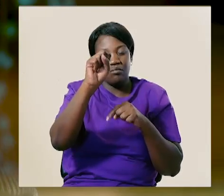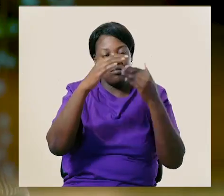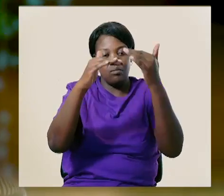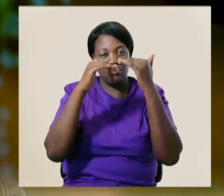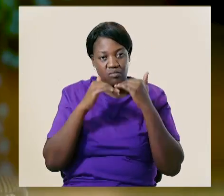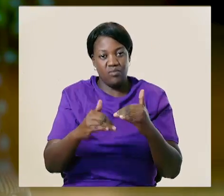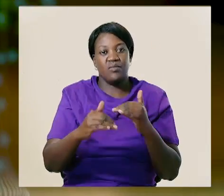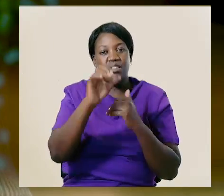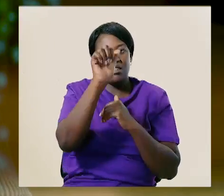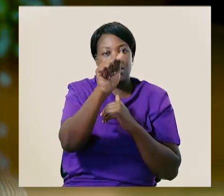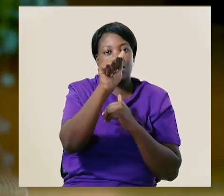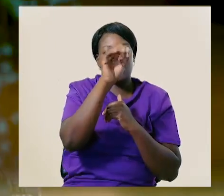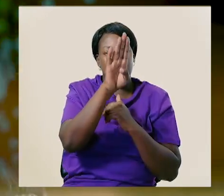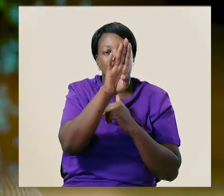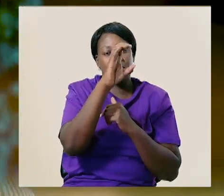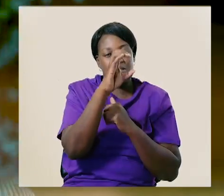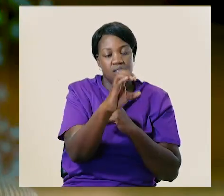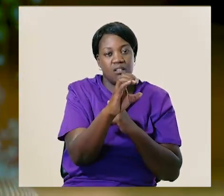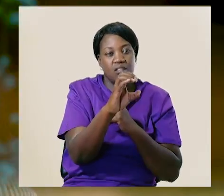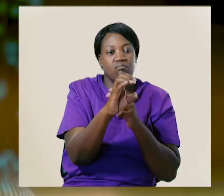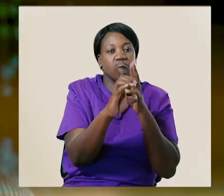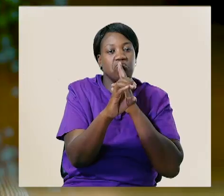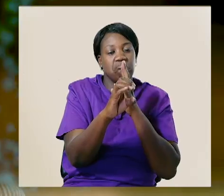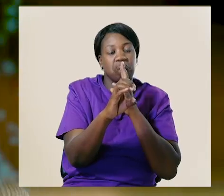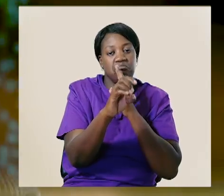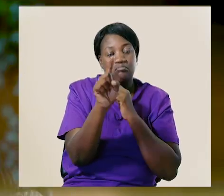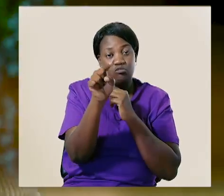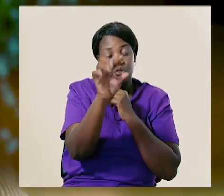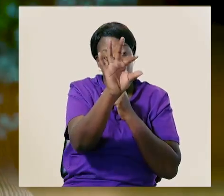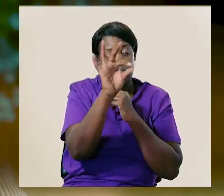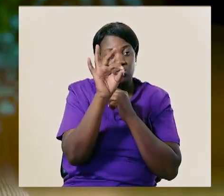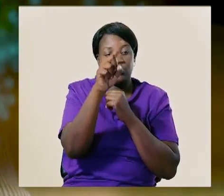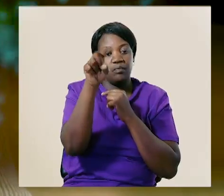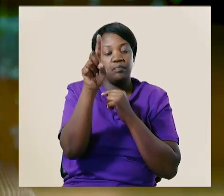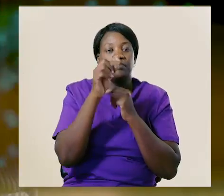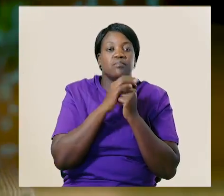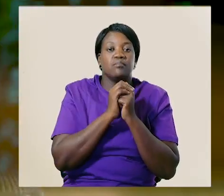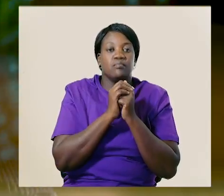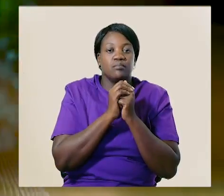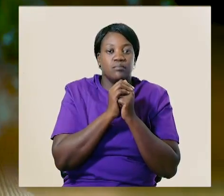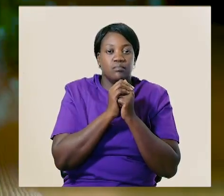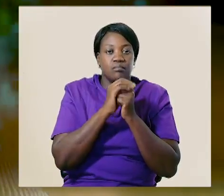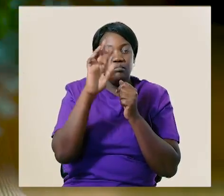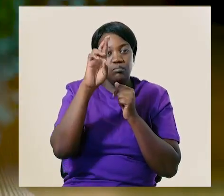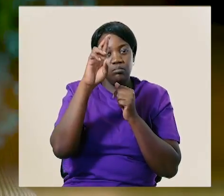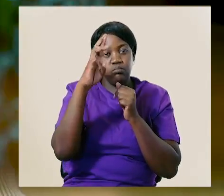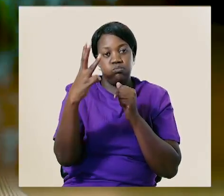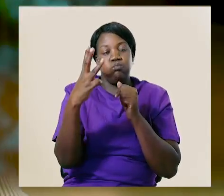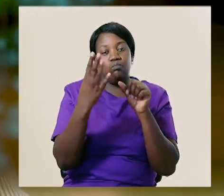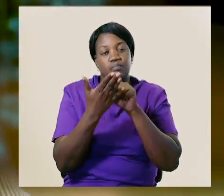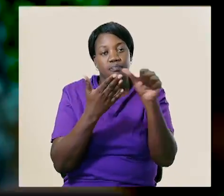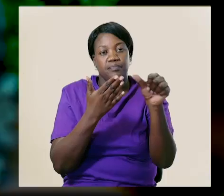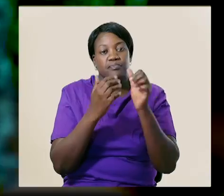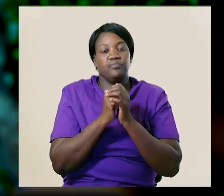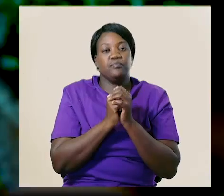type A, B, or C for the answer you choose as correct. Each SMS costs 3 Namibian